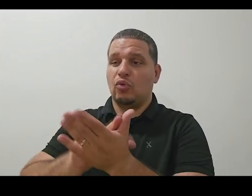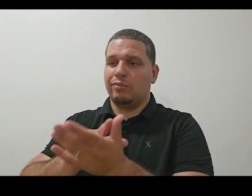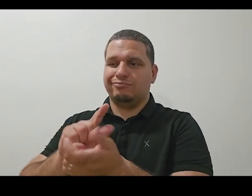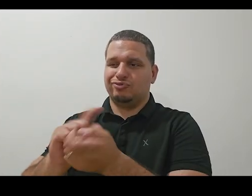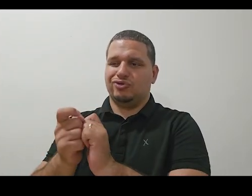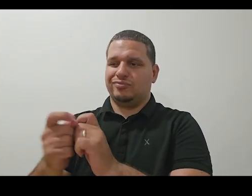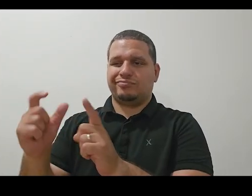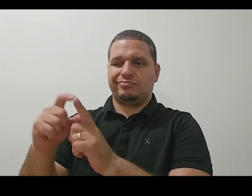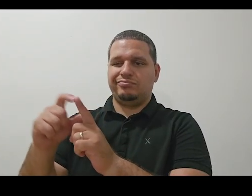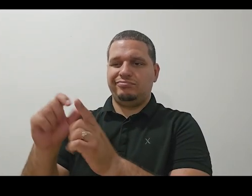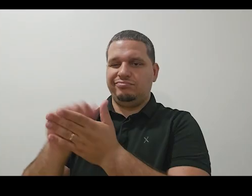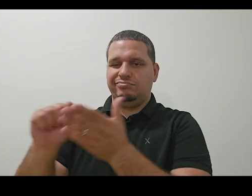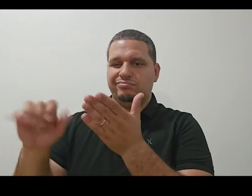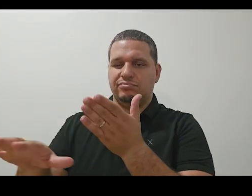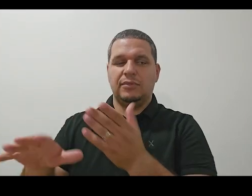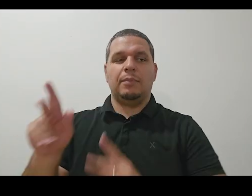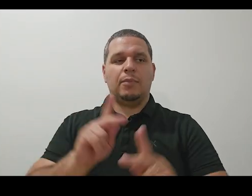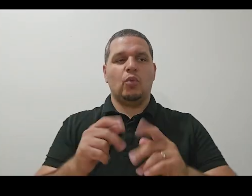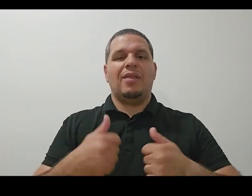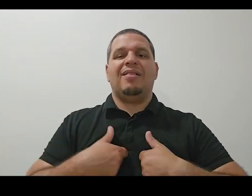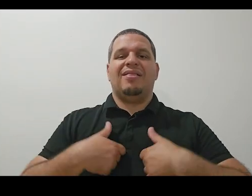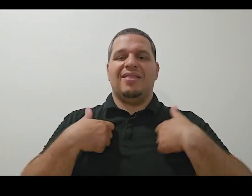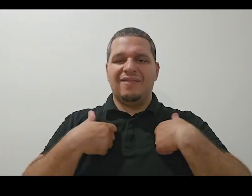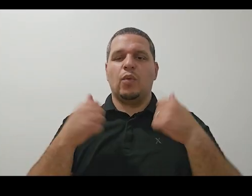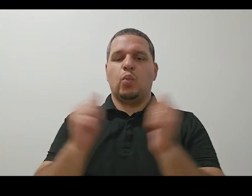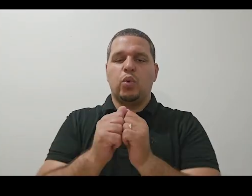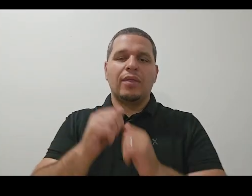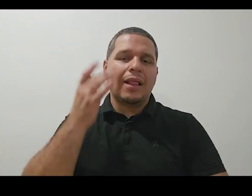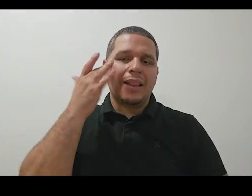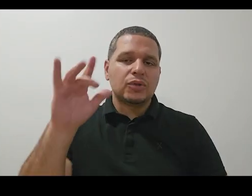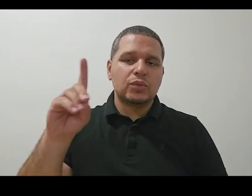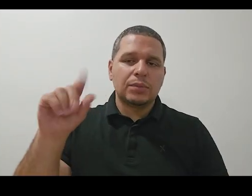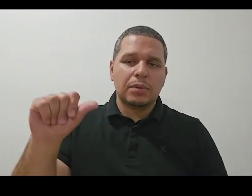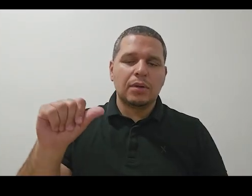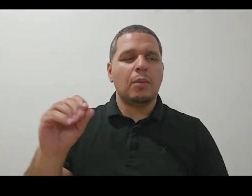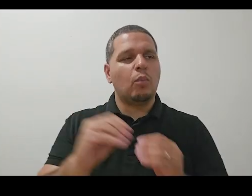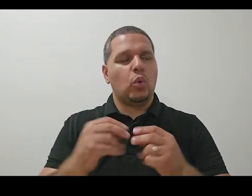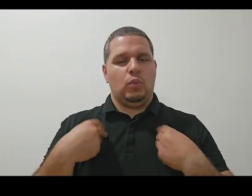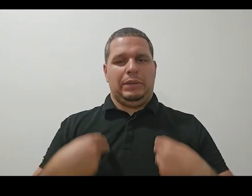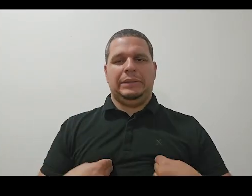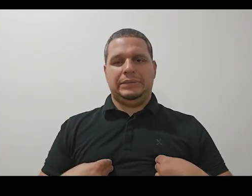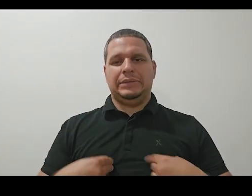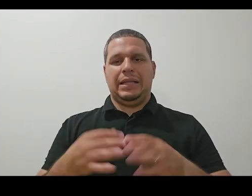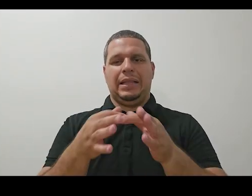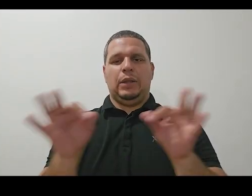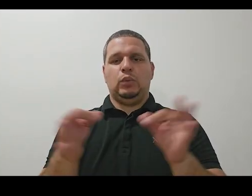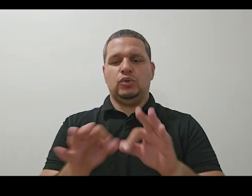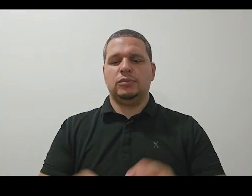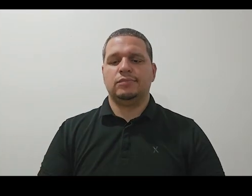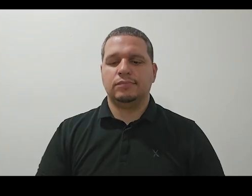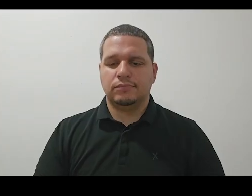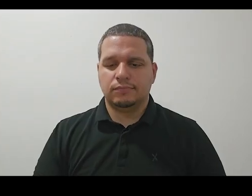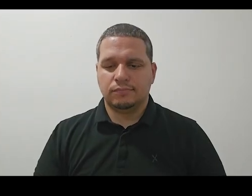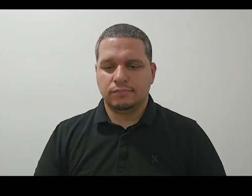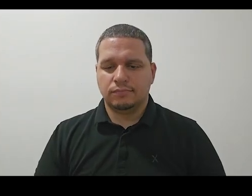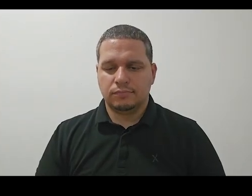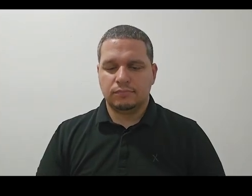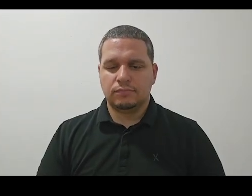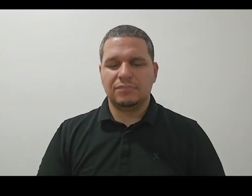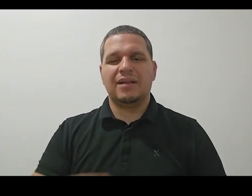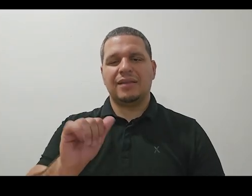law, they changed mental retardation to people living with intellectual disabilities, which is more humanizing